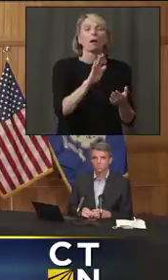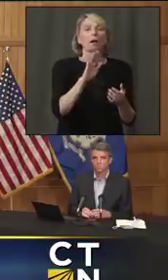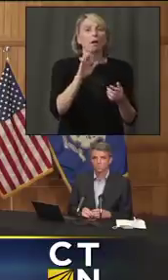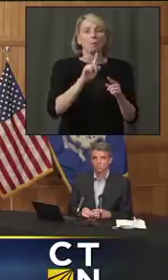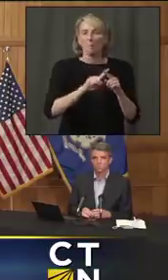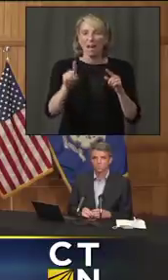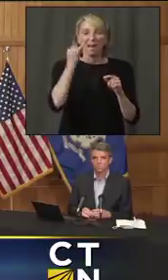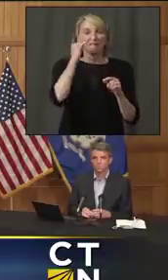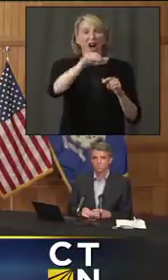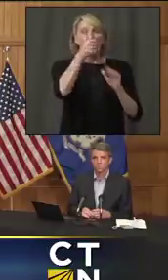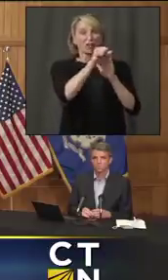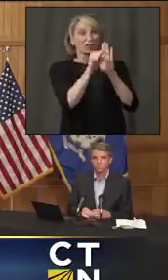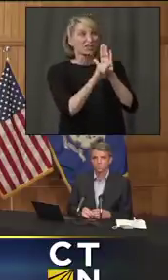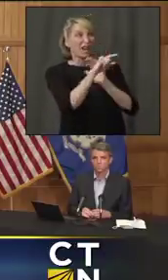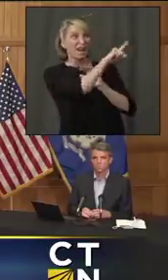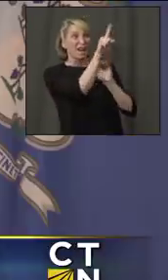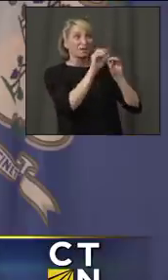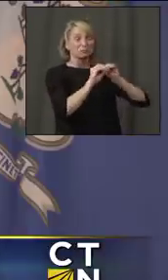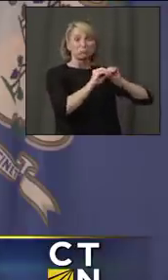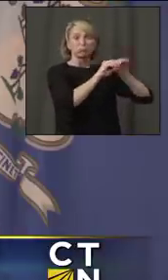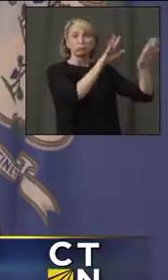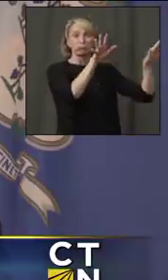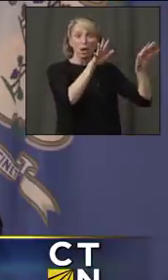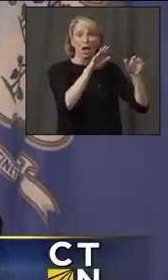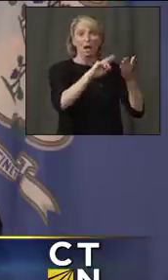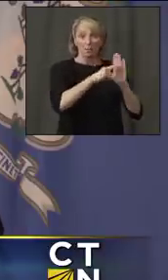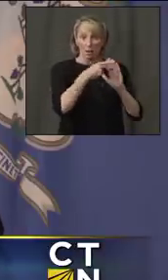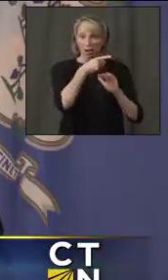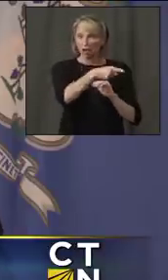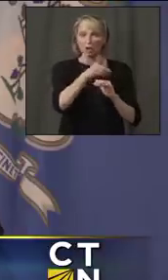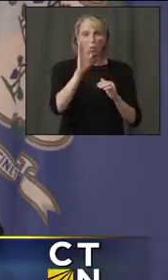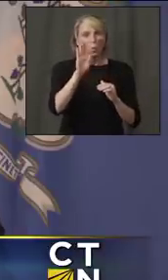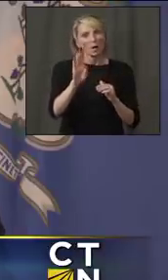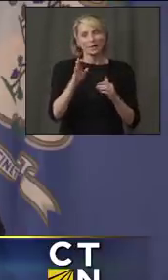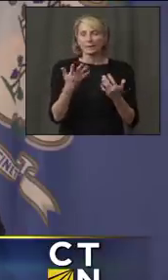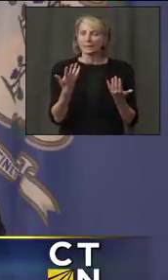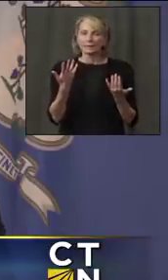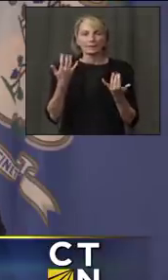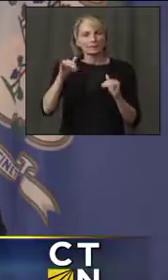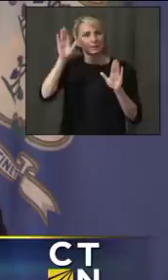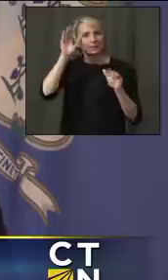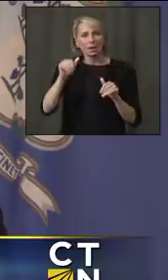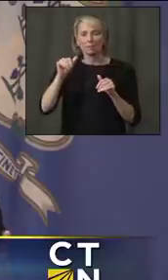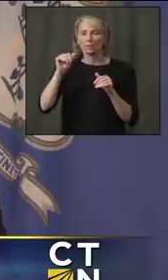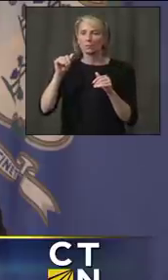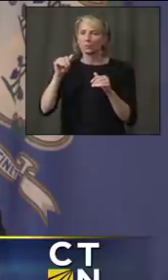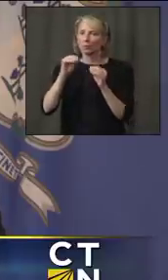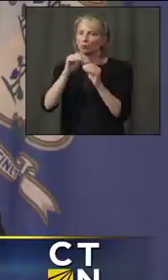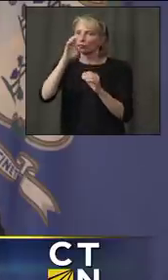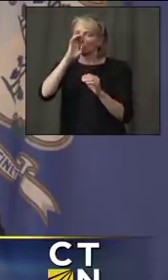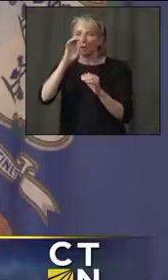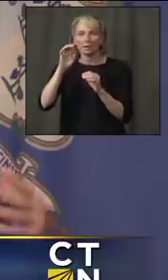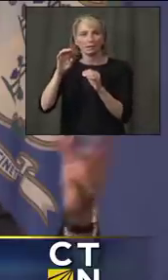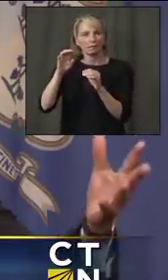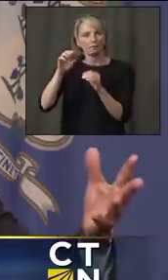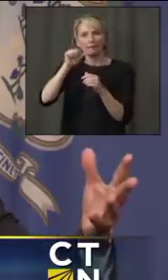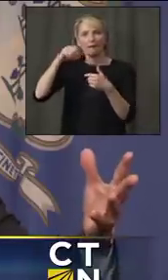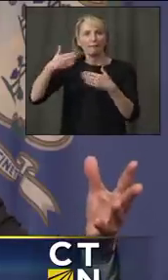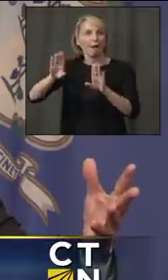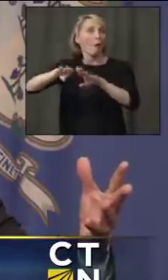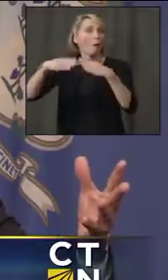delay? I don't know about dictate, Paz, but Obviously, if I saw something